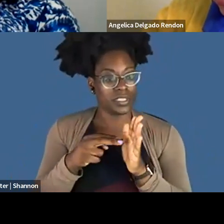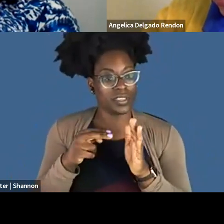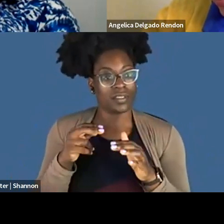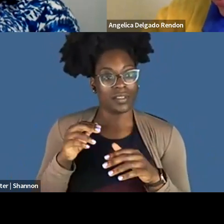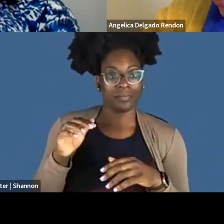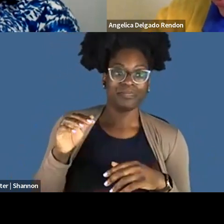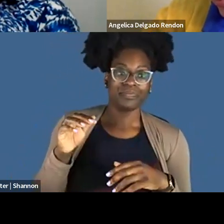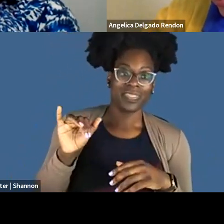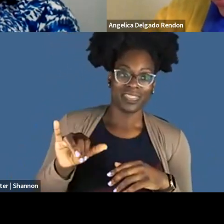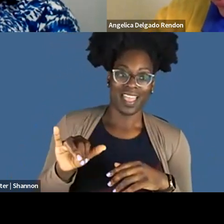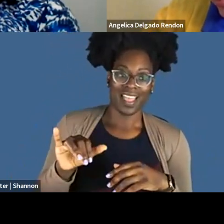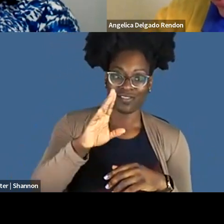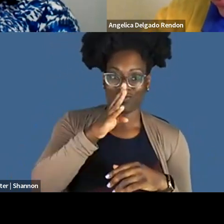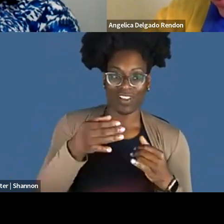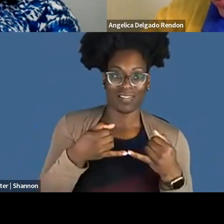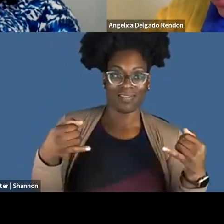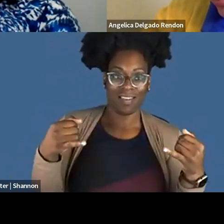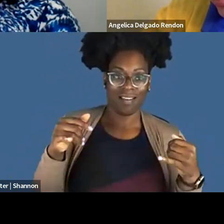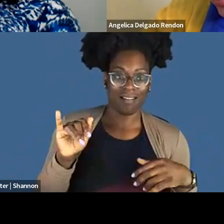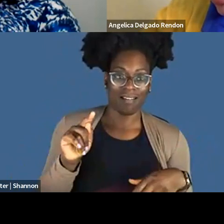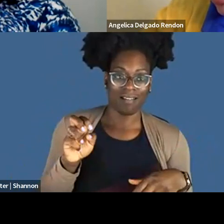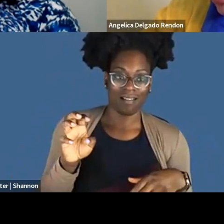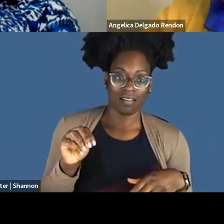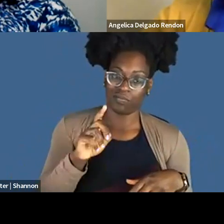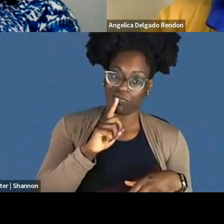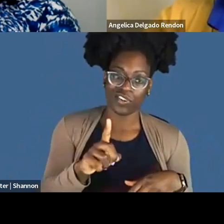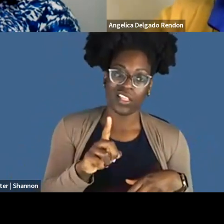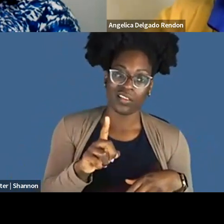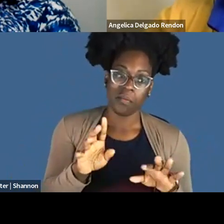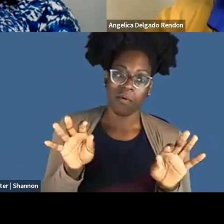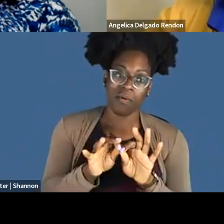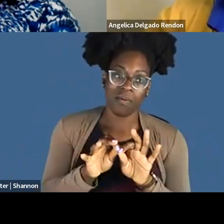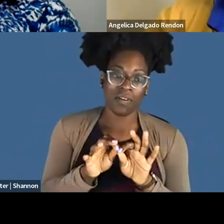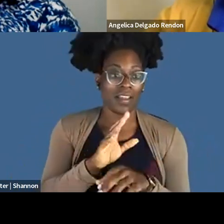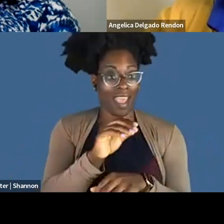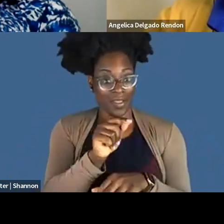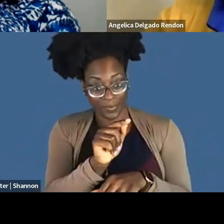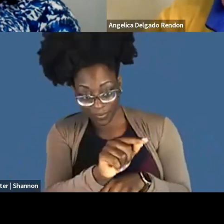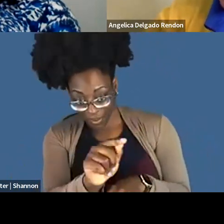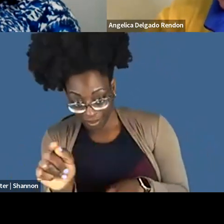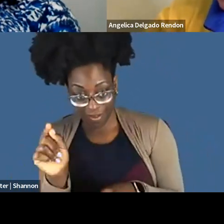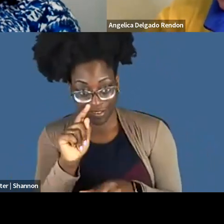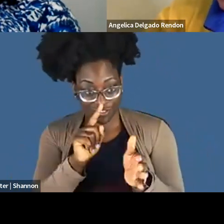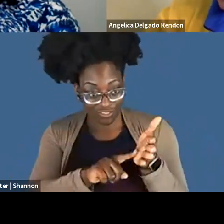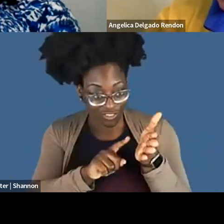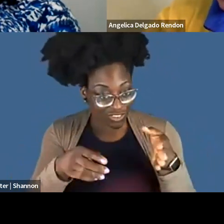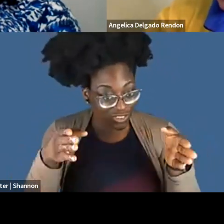where you all as researchers have to really fight for those things for us and saying, this is a